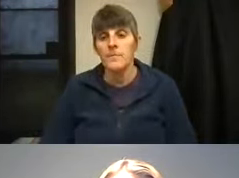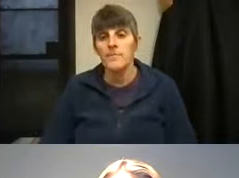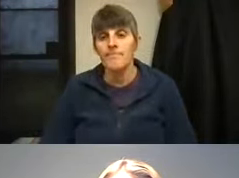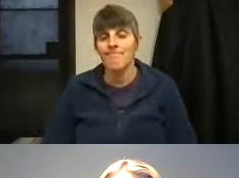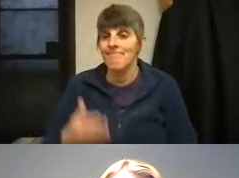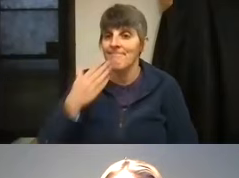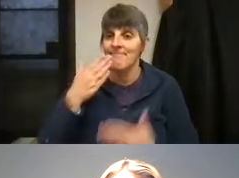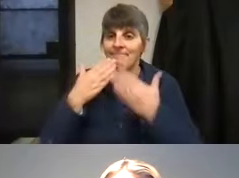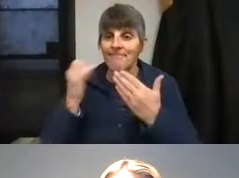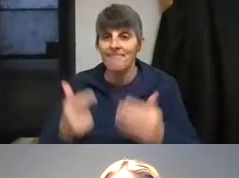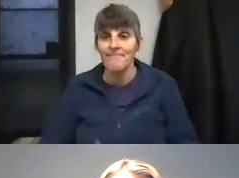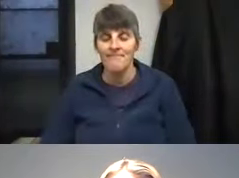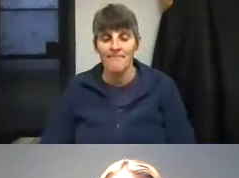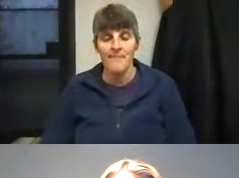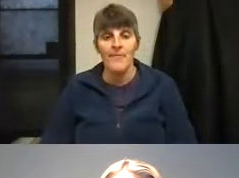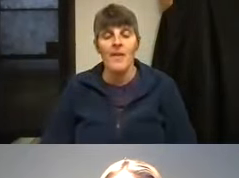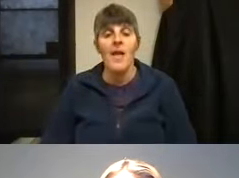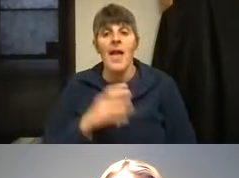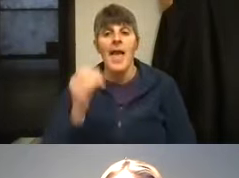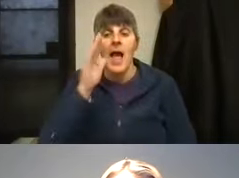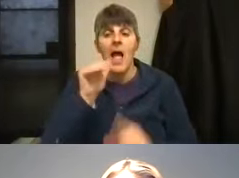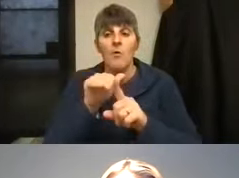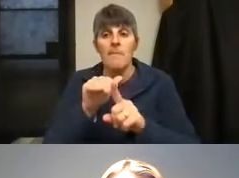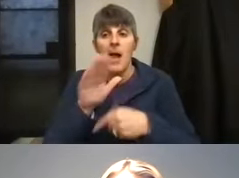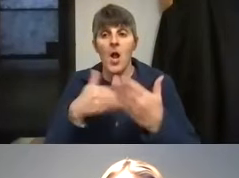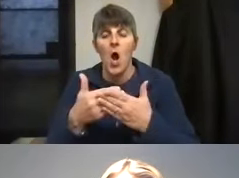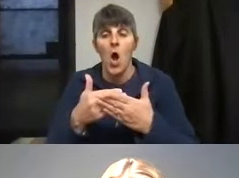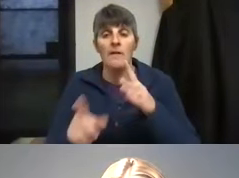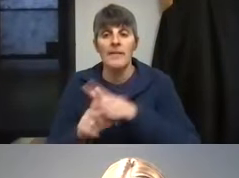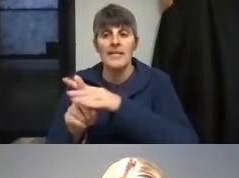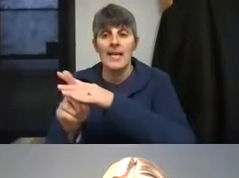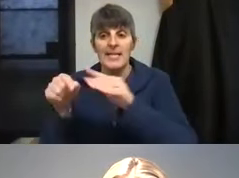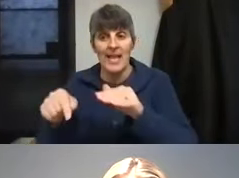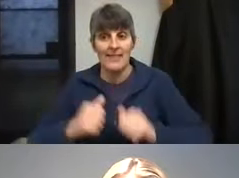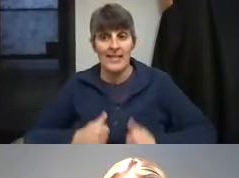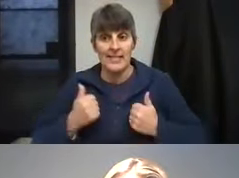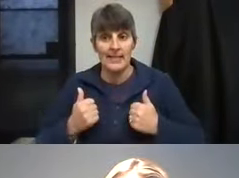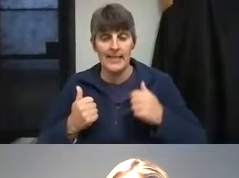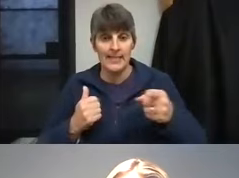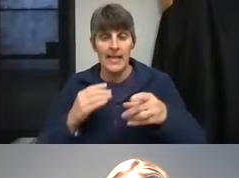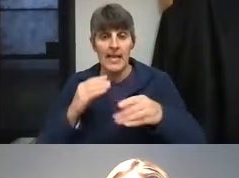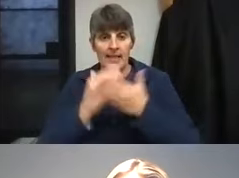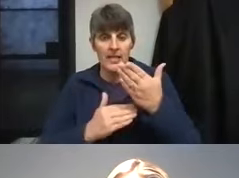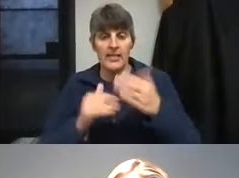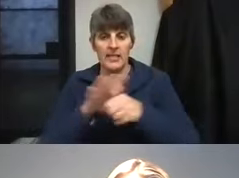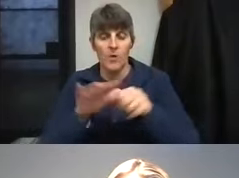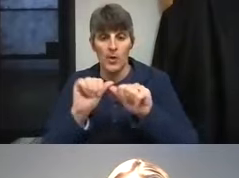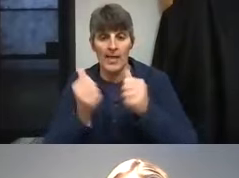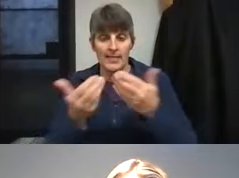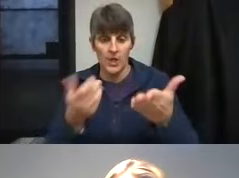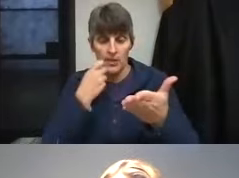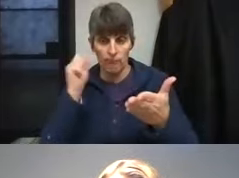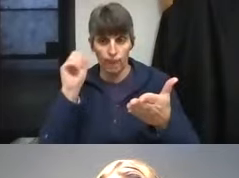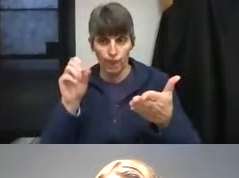Thank you, everybody. And I'll just remind all of our attendees that these links in our list of local agencies here that we've